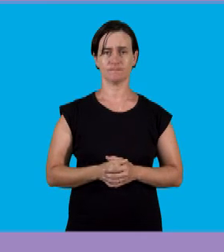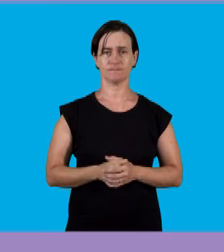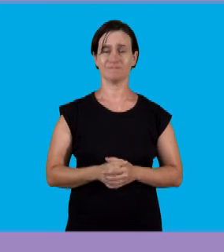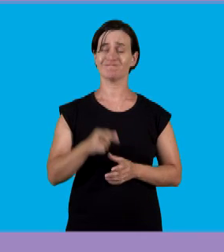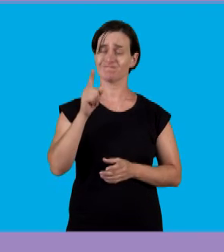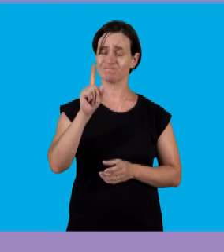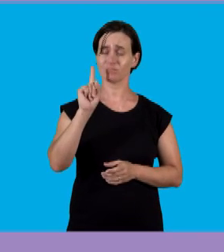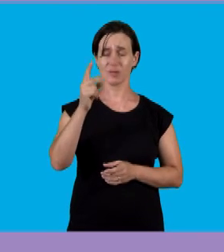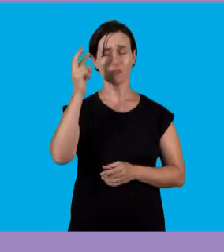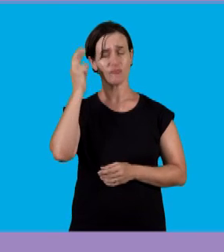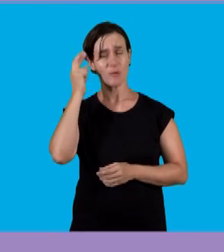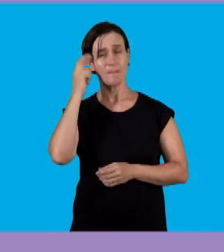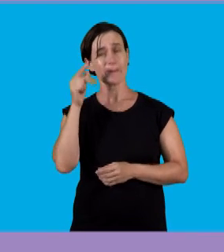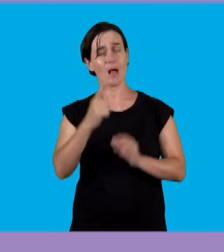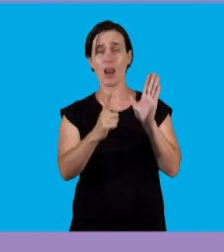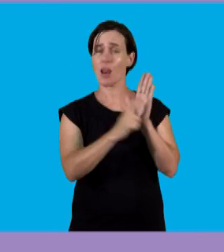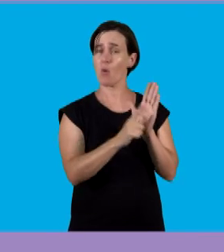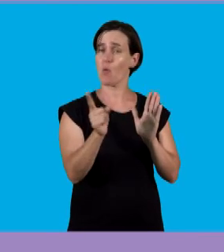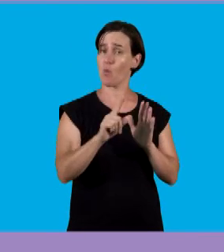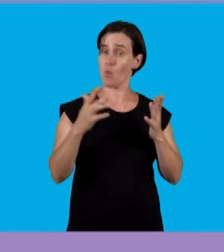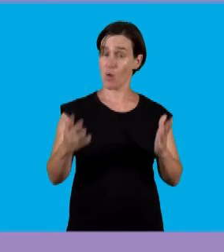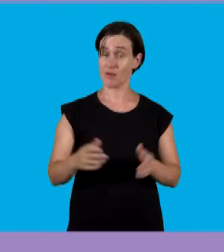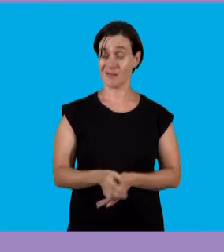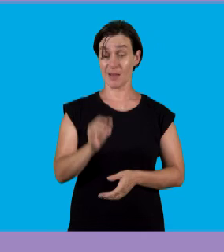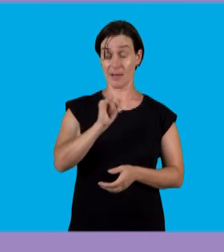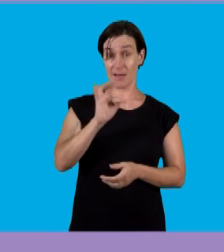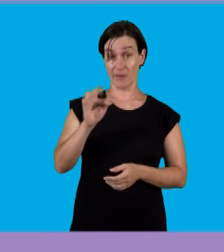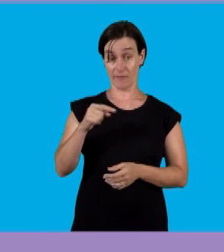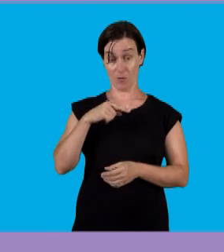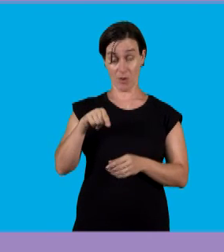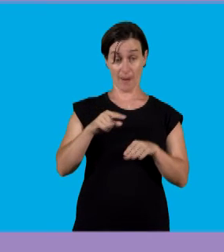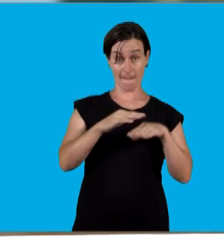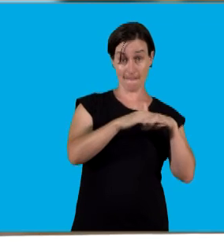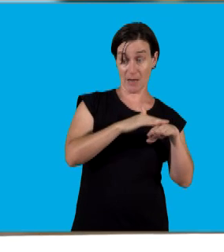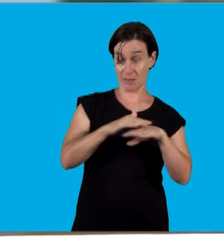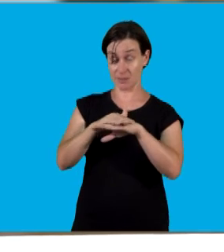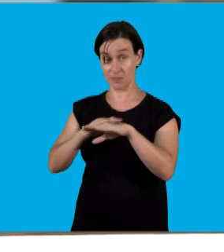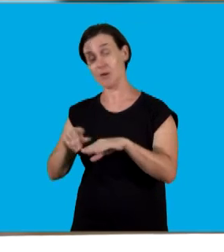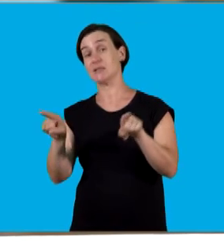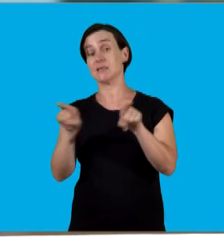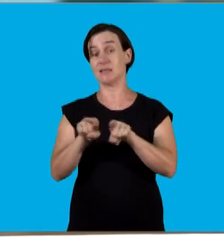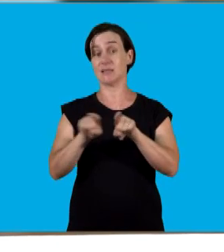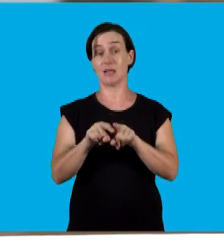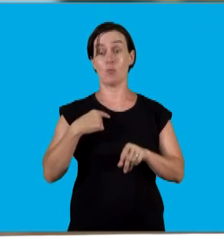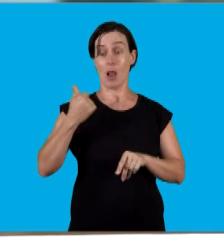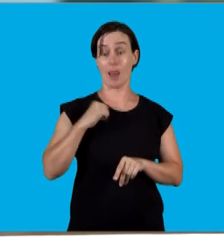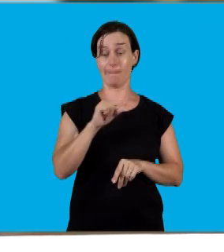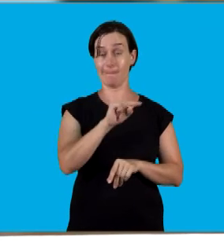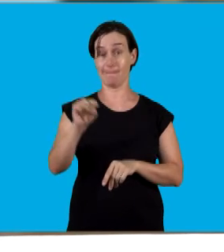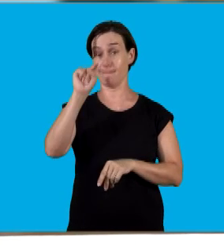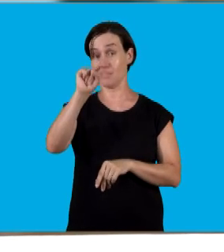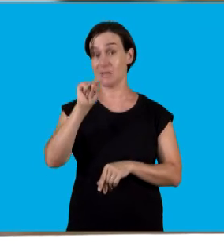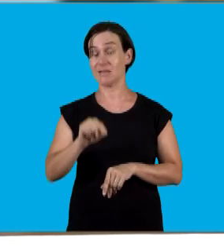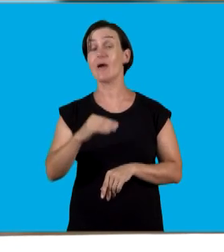4. Now, again, we're going to remind you of those exponential laws. Remember, if we are dividing the same